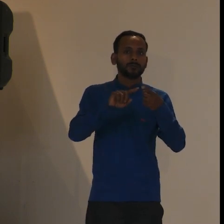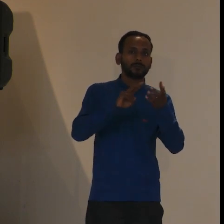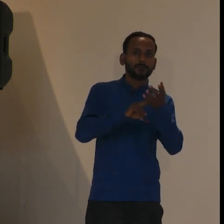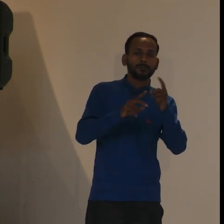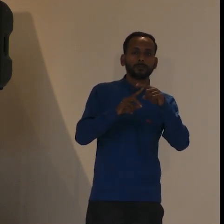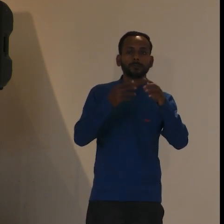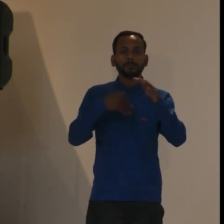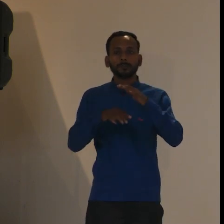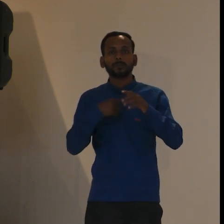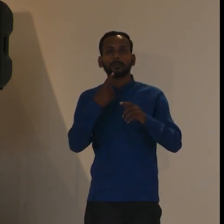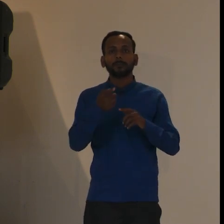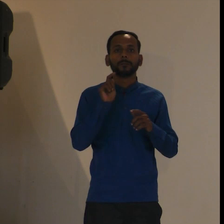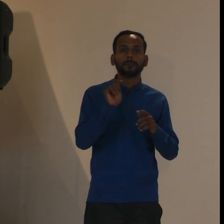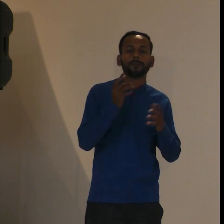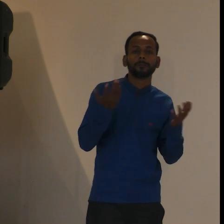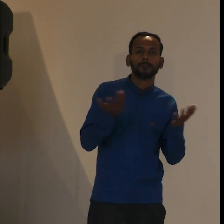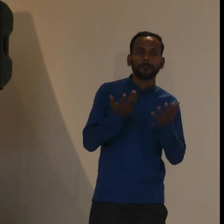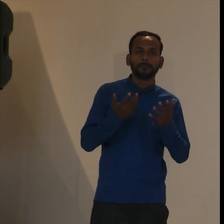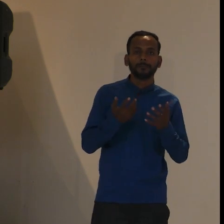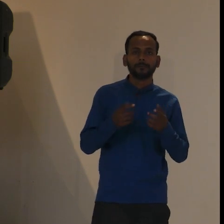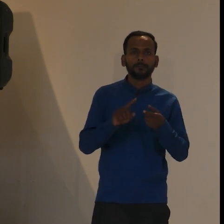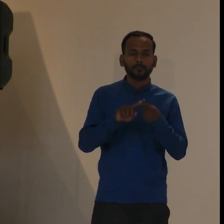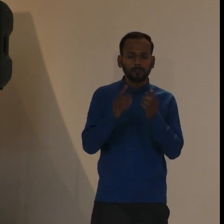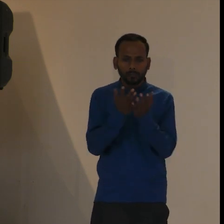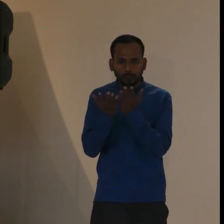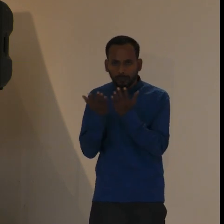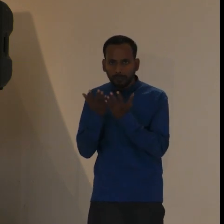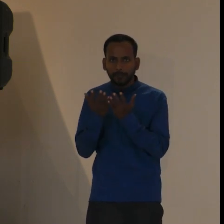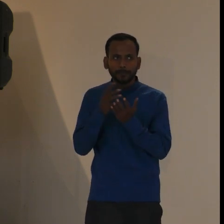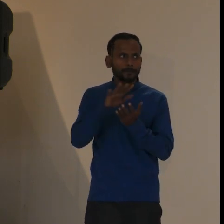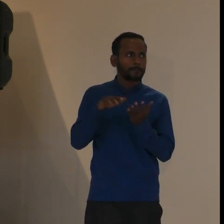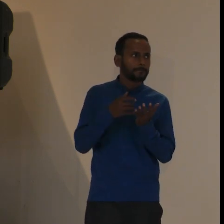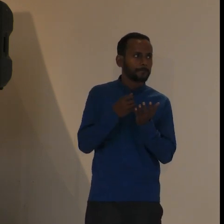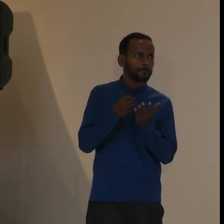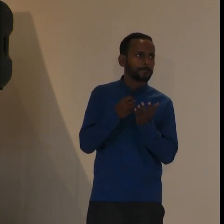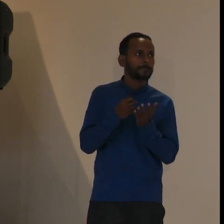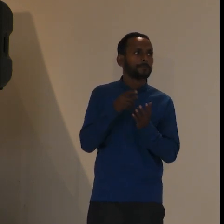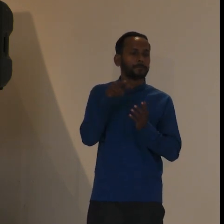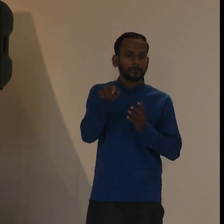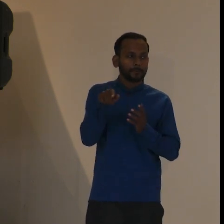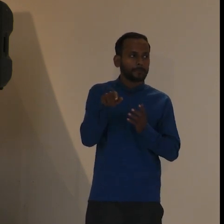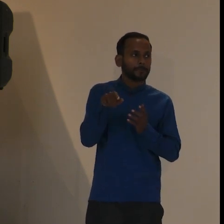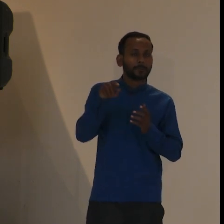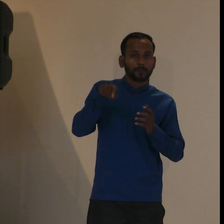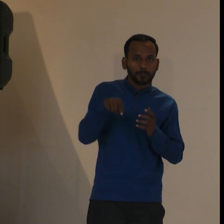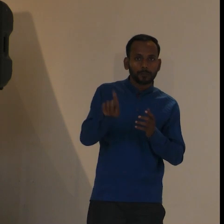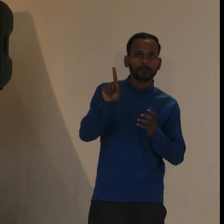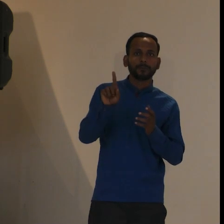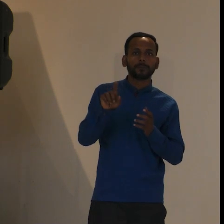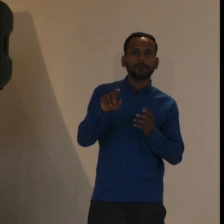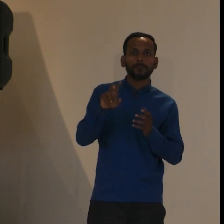Vice wanted to do, it was not to educate, I understand that itself is patronizing,